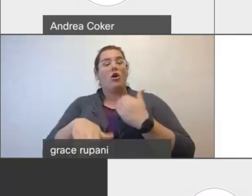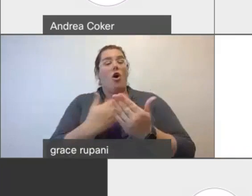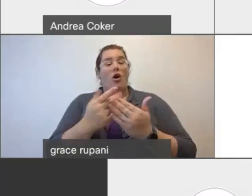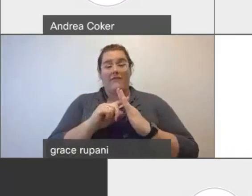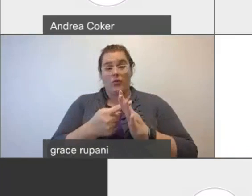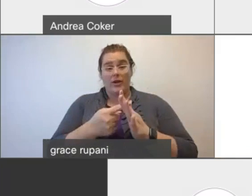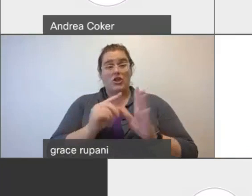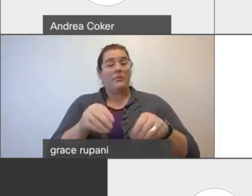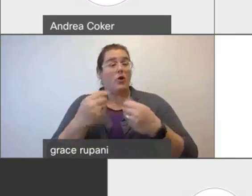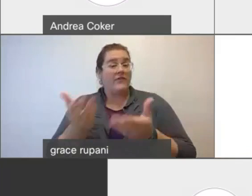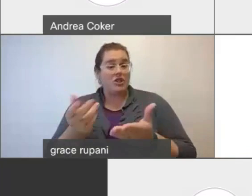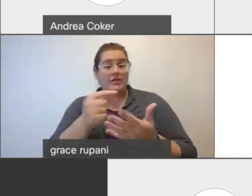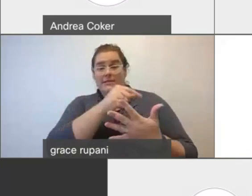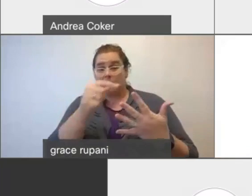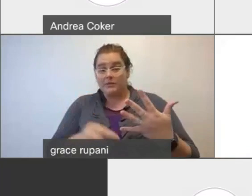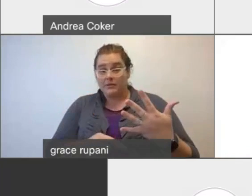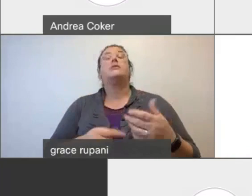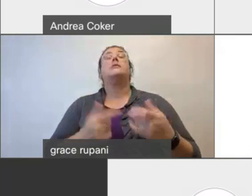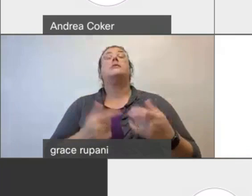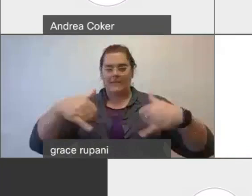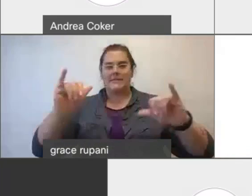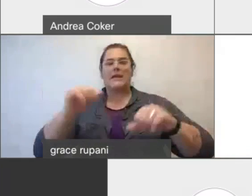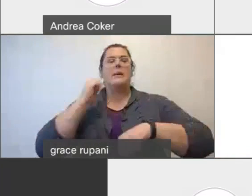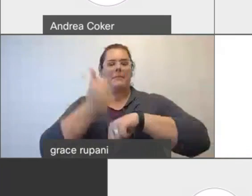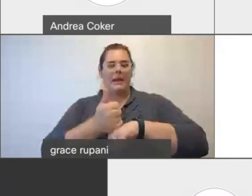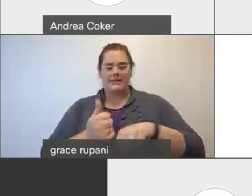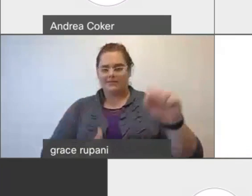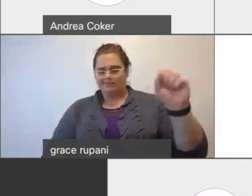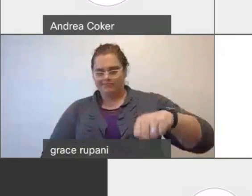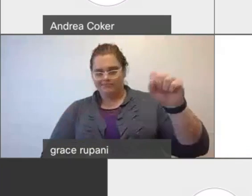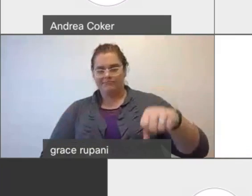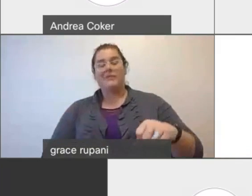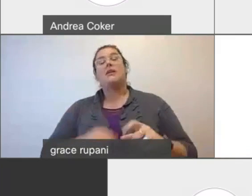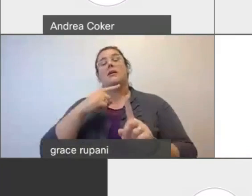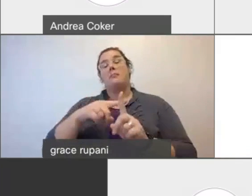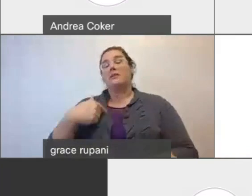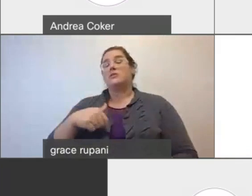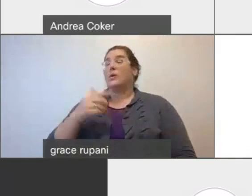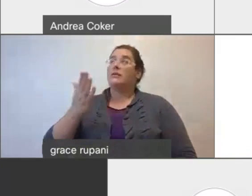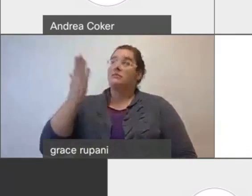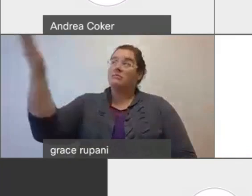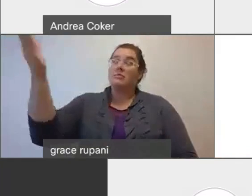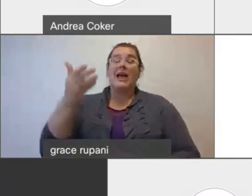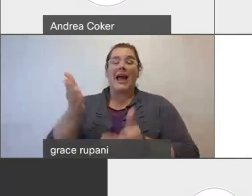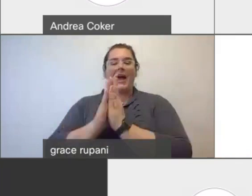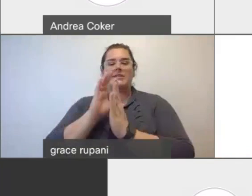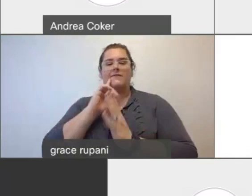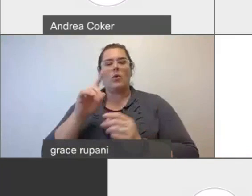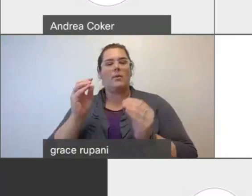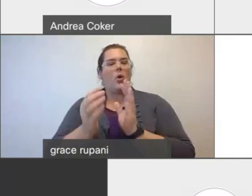K would still be in place. And then we also sought some additional amendments beyond just extending it.